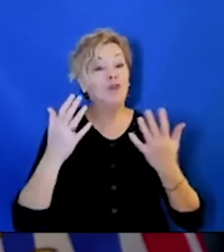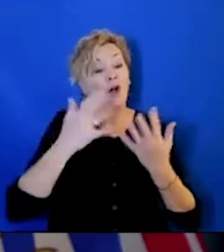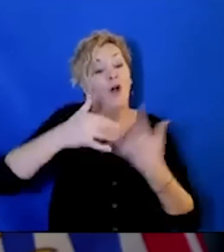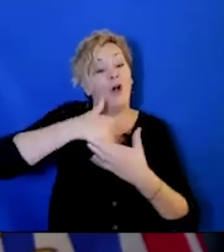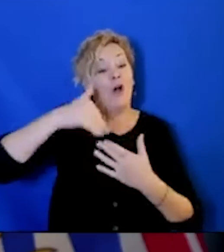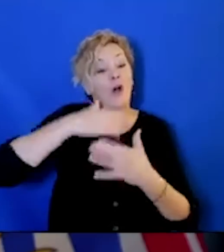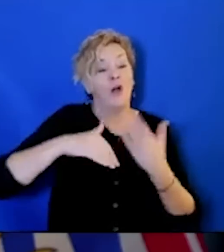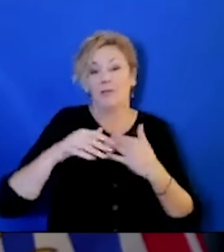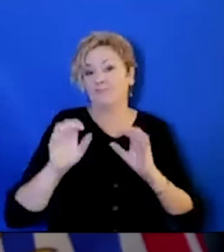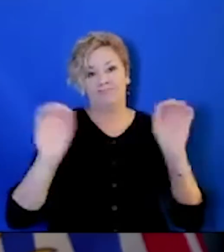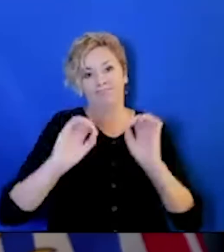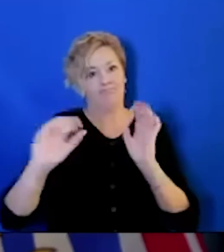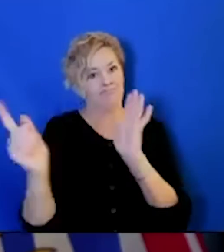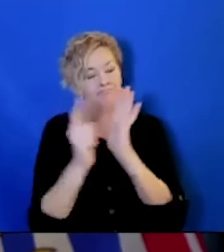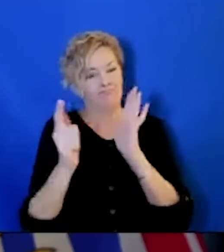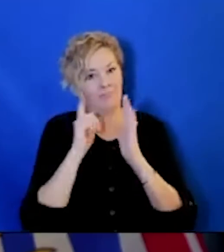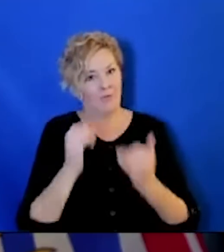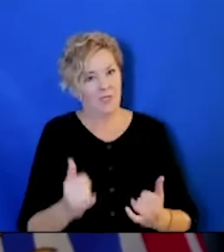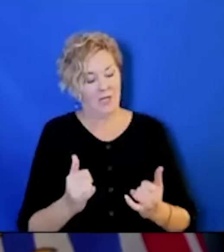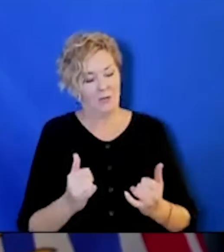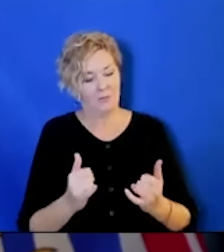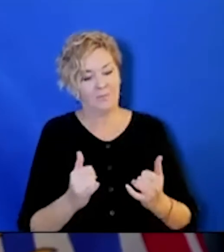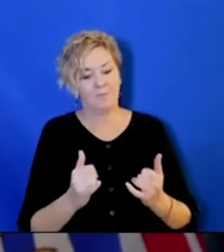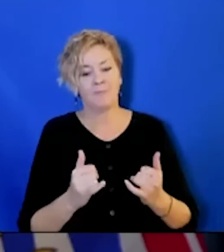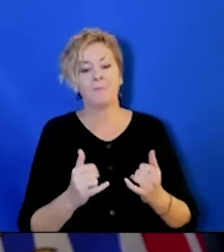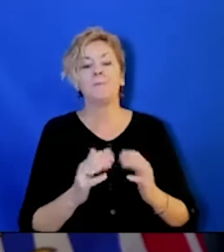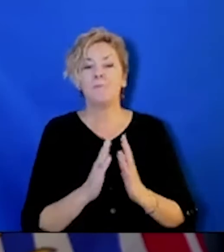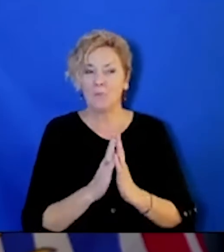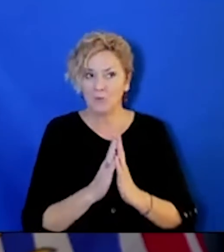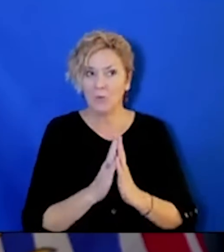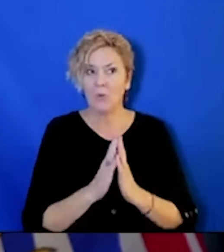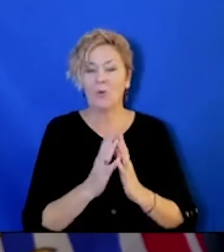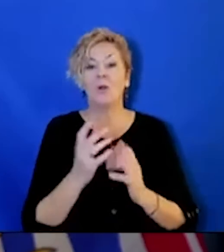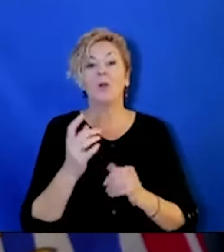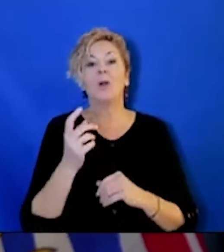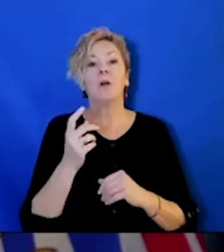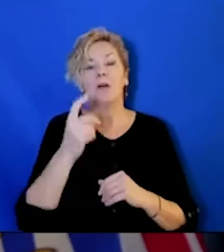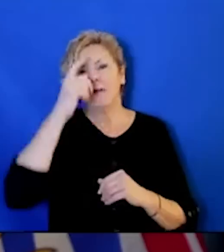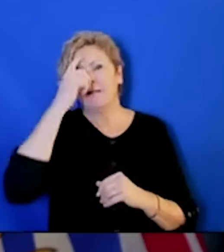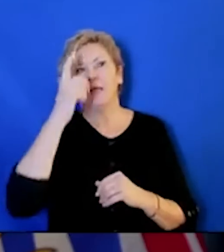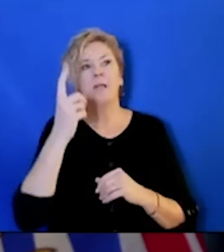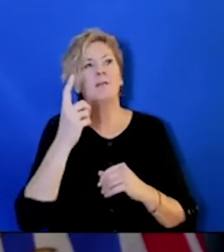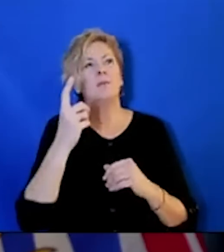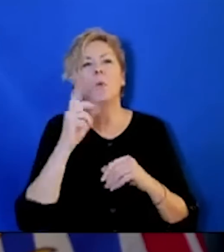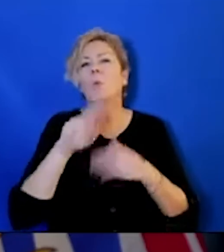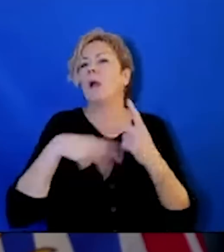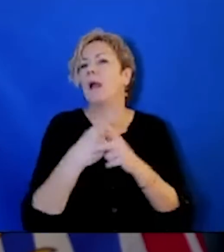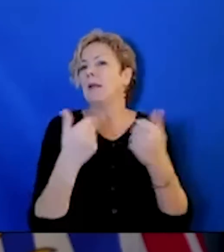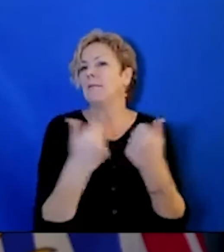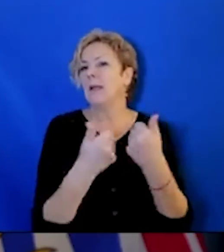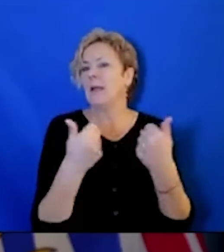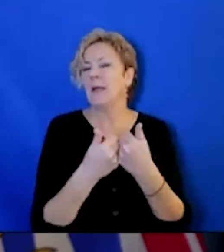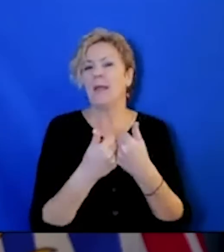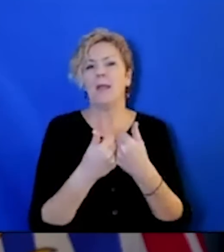called phase 2 with the Via Sport recommendations, where we're not playing games with each other, we're not having scrimmages, we're